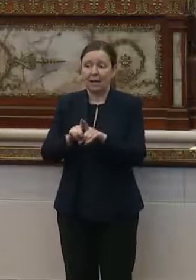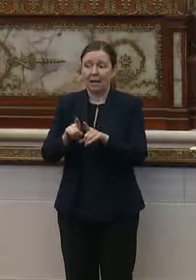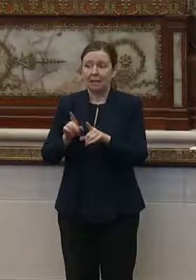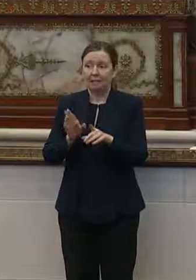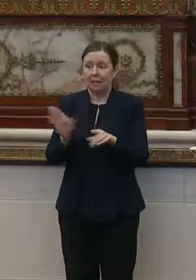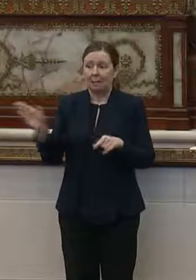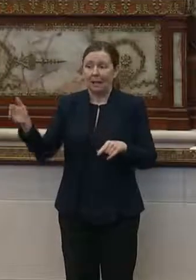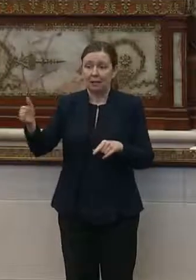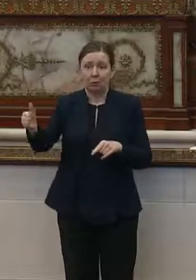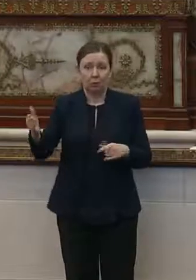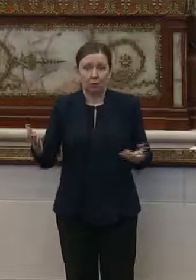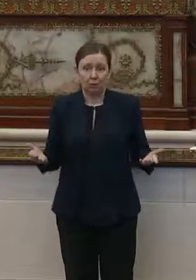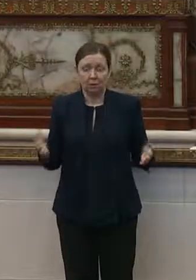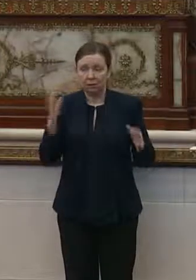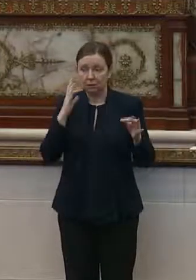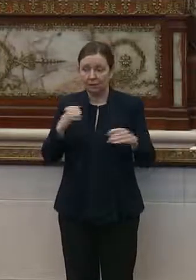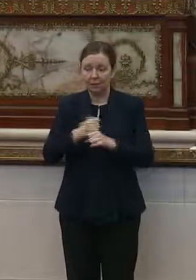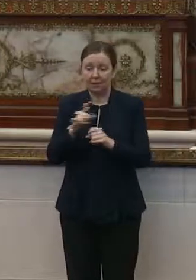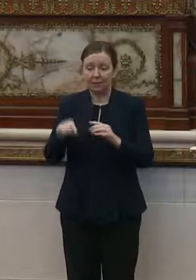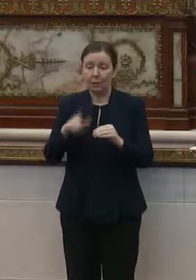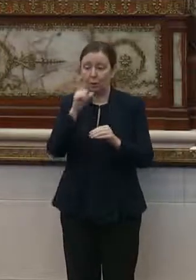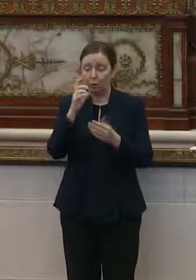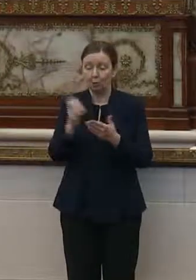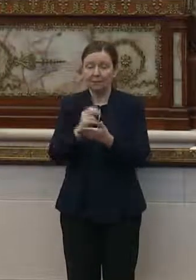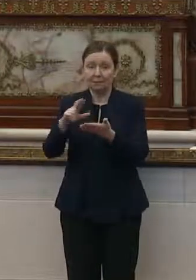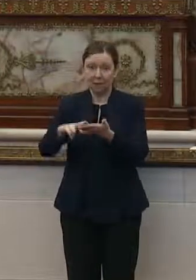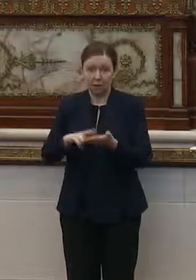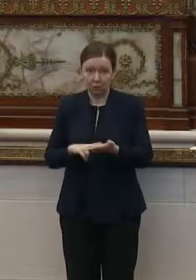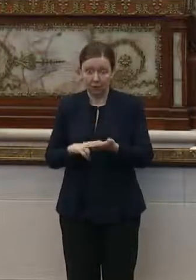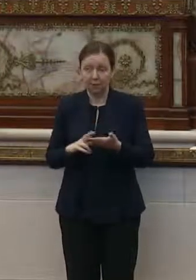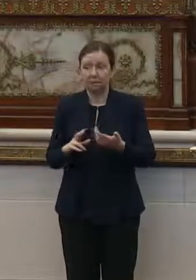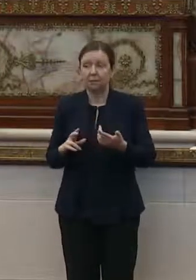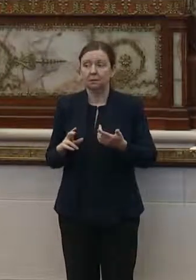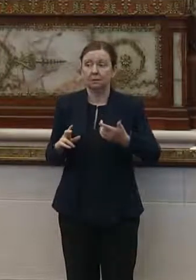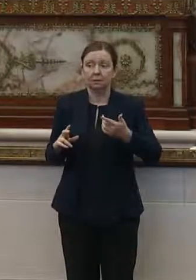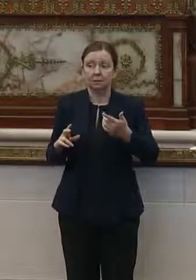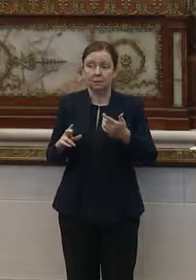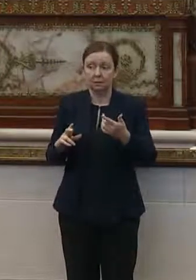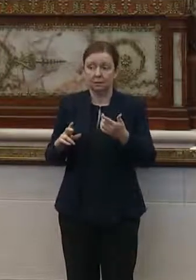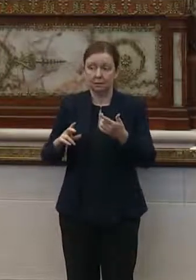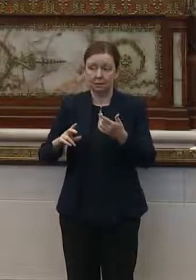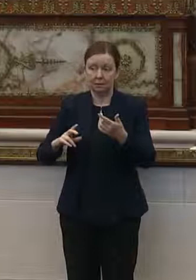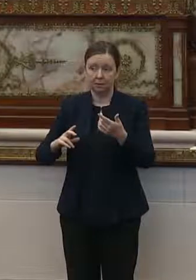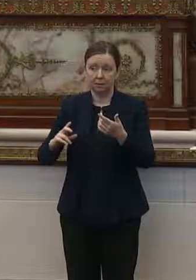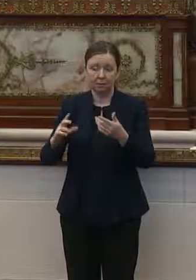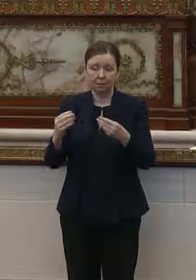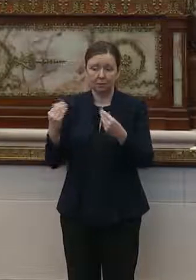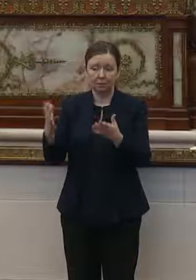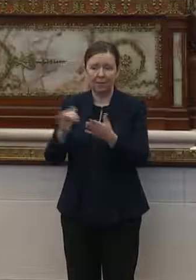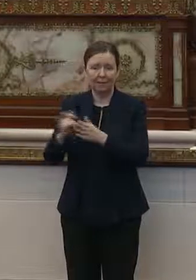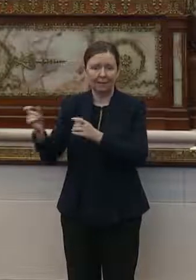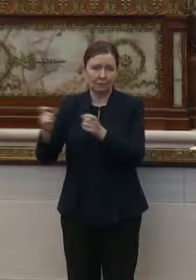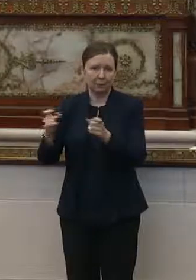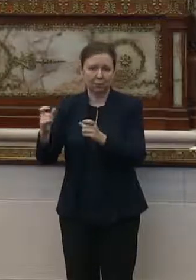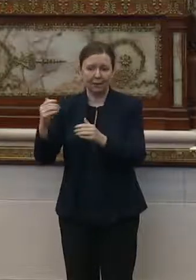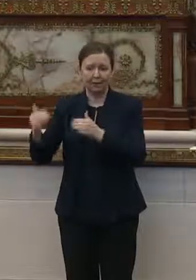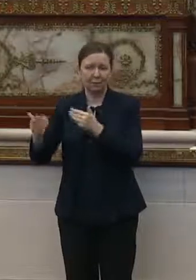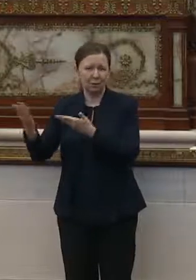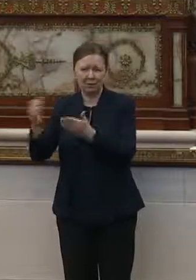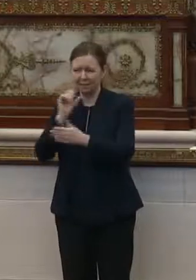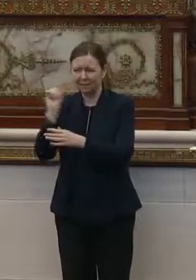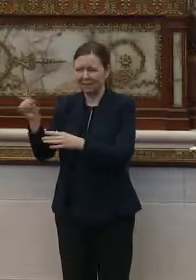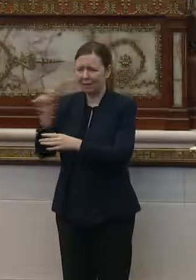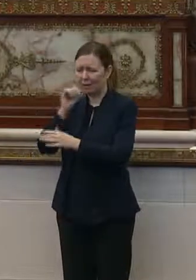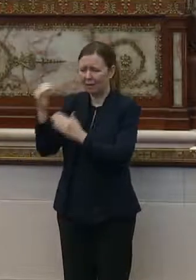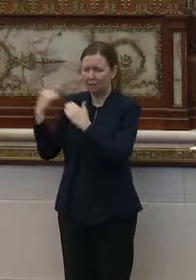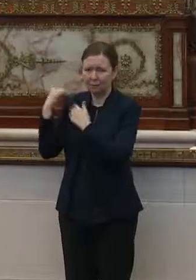pass-through. So the decision-making about who receives a contract is on the part of the city. They're simply providing that administrative services. So they're not responsible for